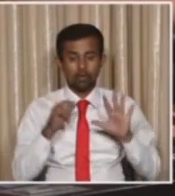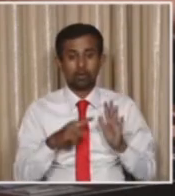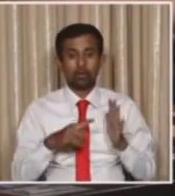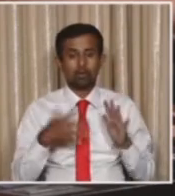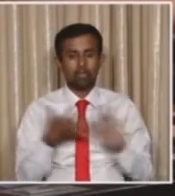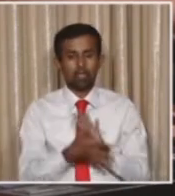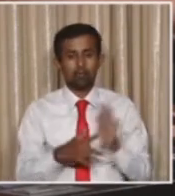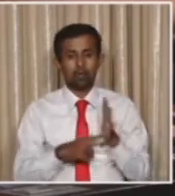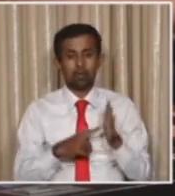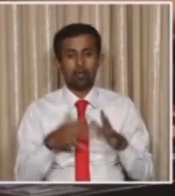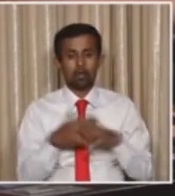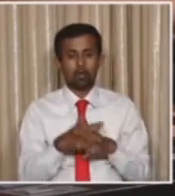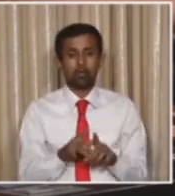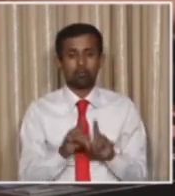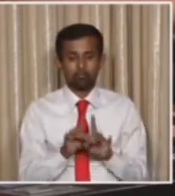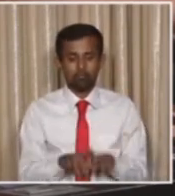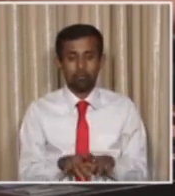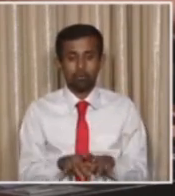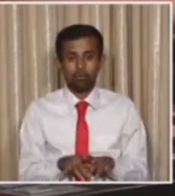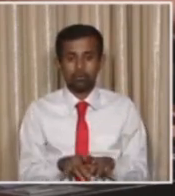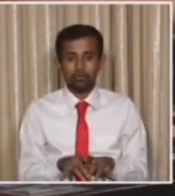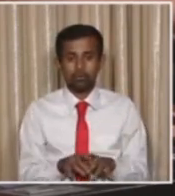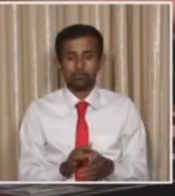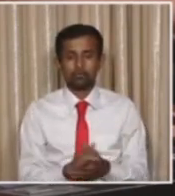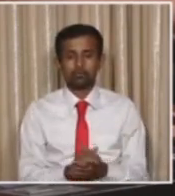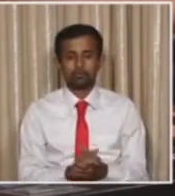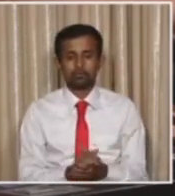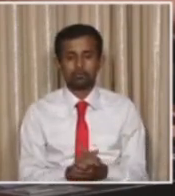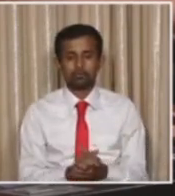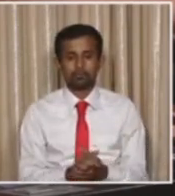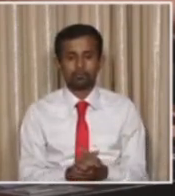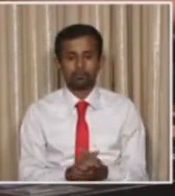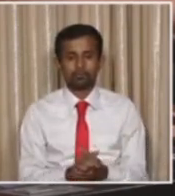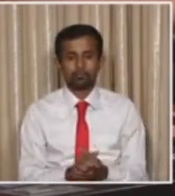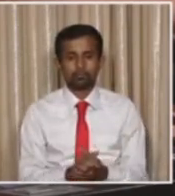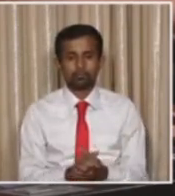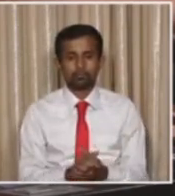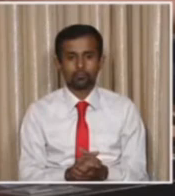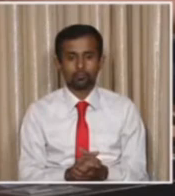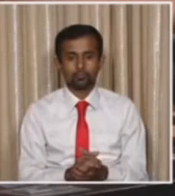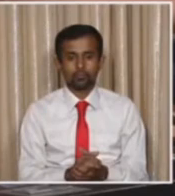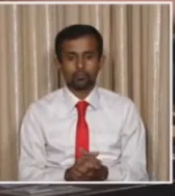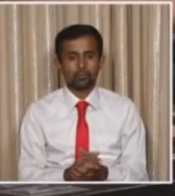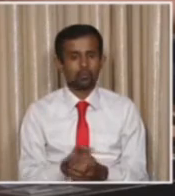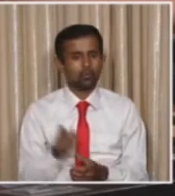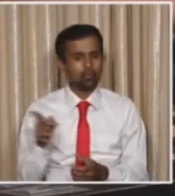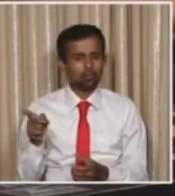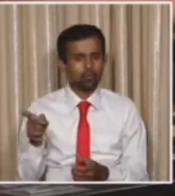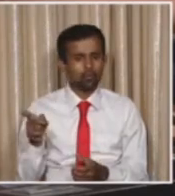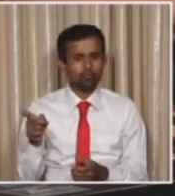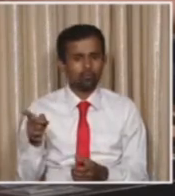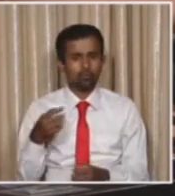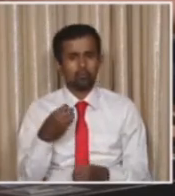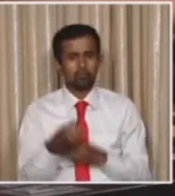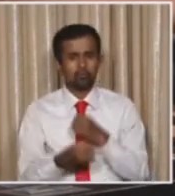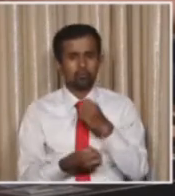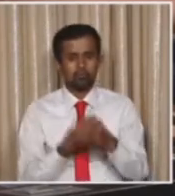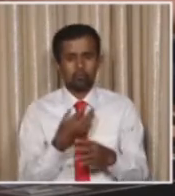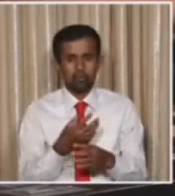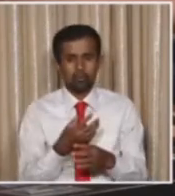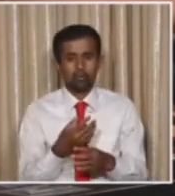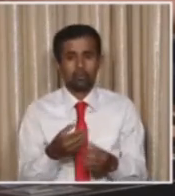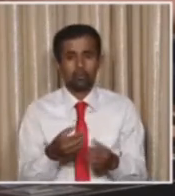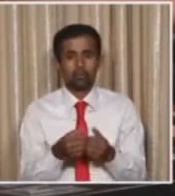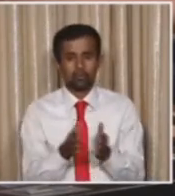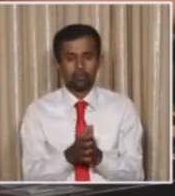prevent an imminent nuisance from taking place. So what is this nuisance, Honorable Presiding Member? The police have gone